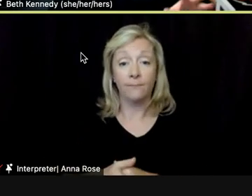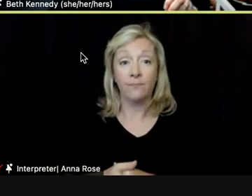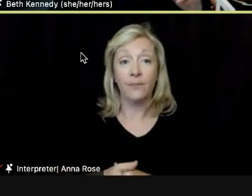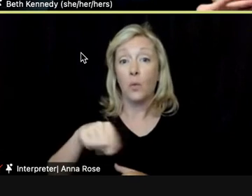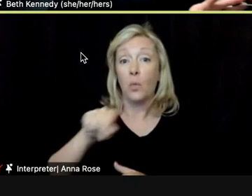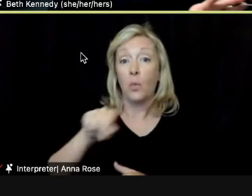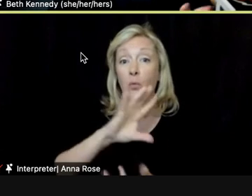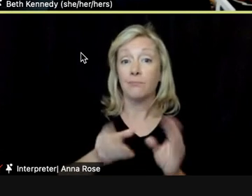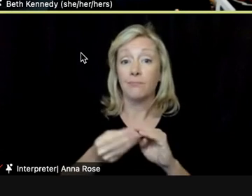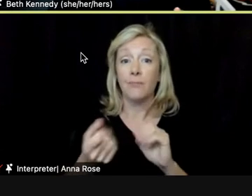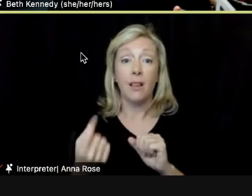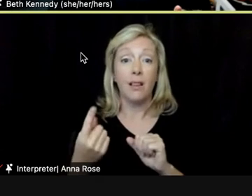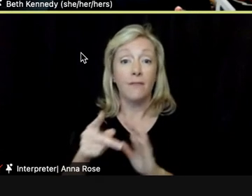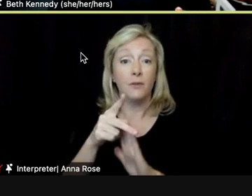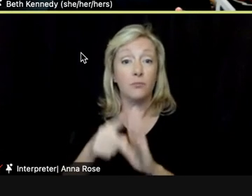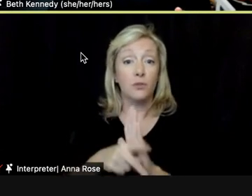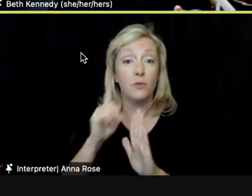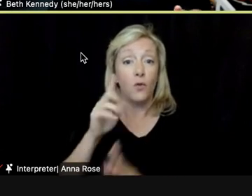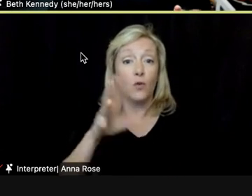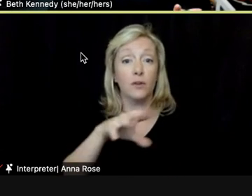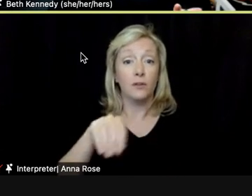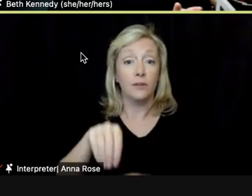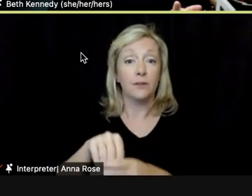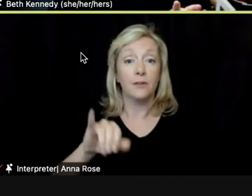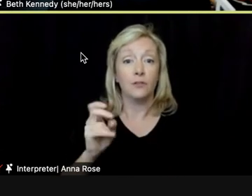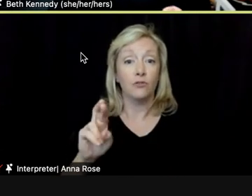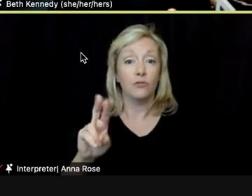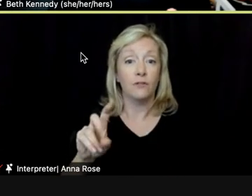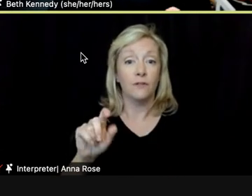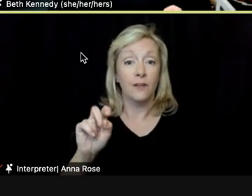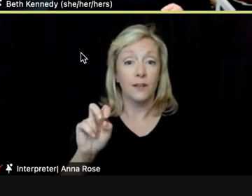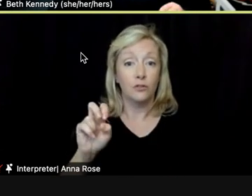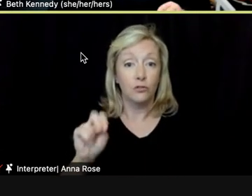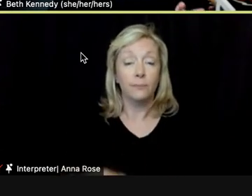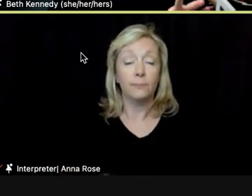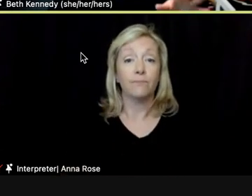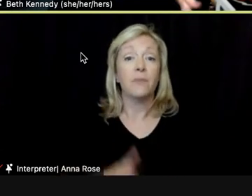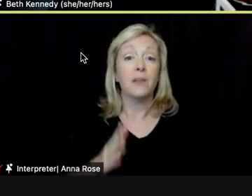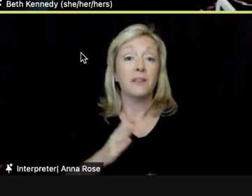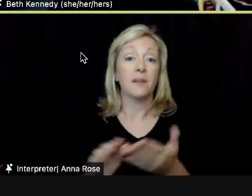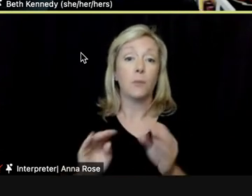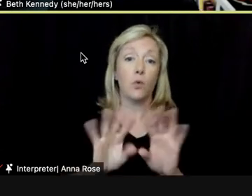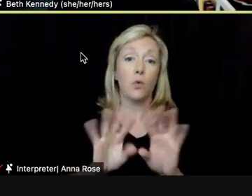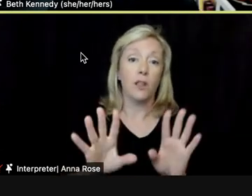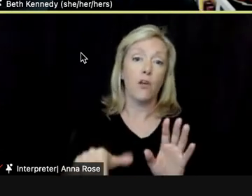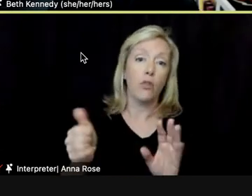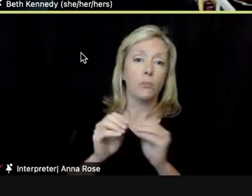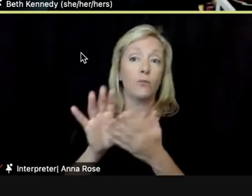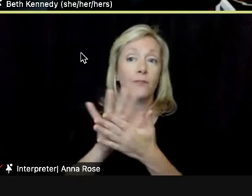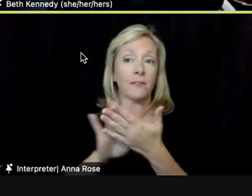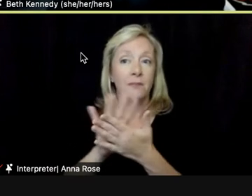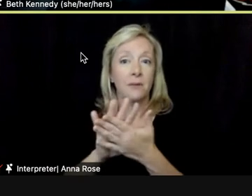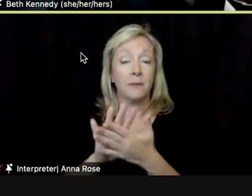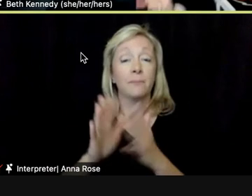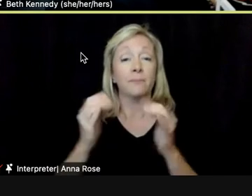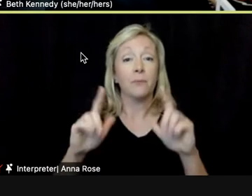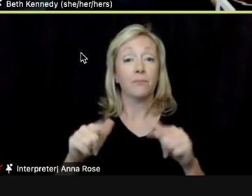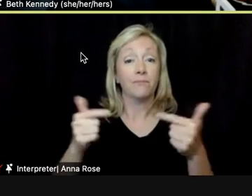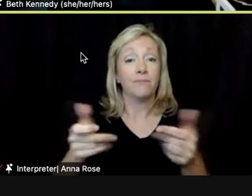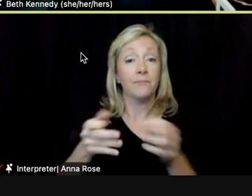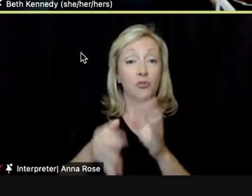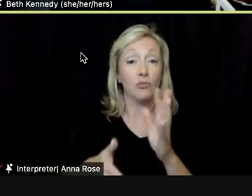intervention, some more obvious than others. If you're a person who's like, okay, that's great, Beth, that's